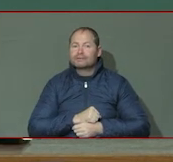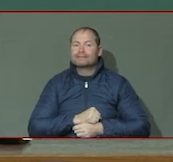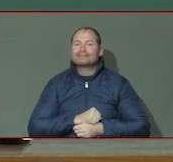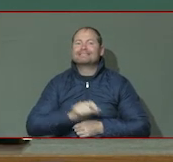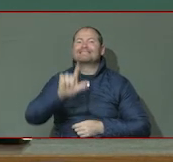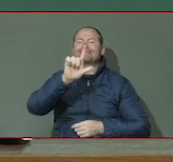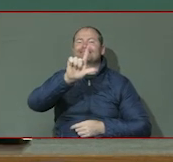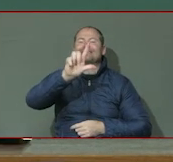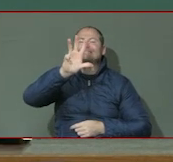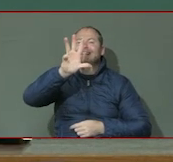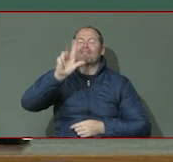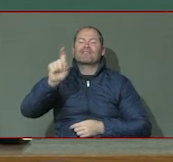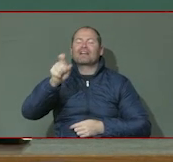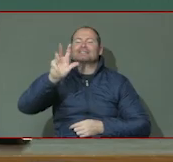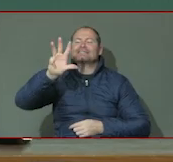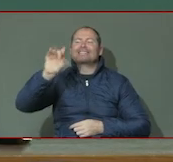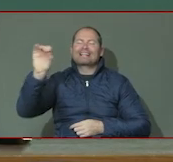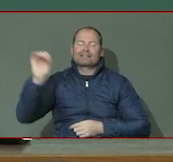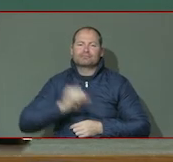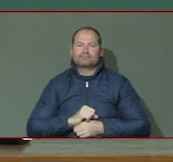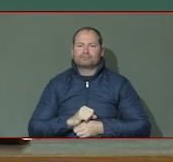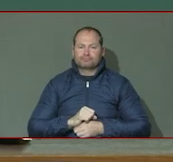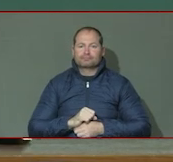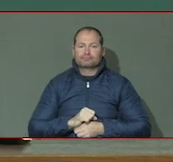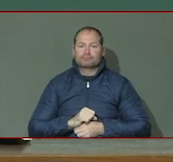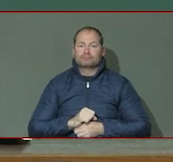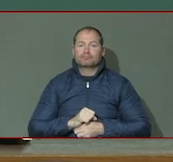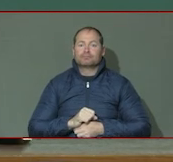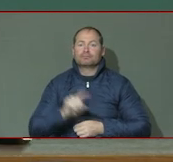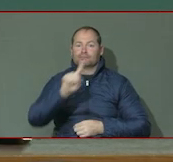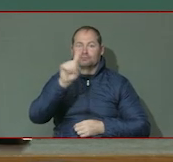79,900. And then number 3,